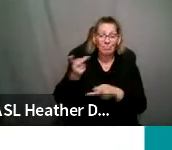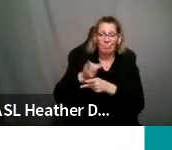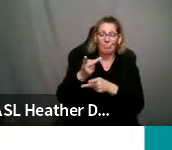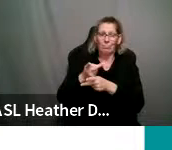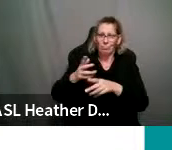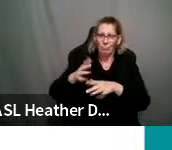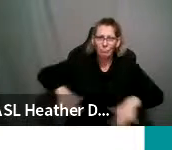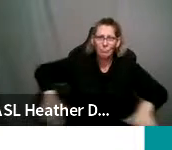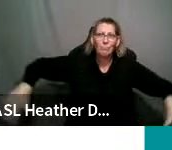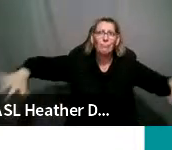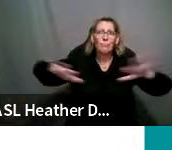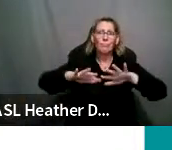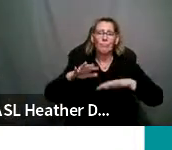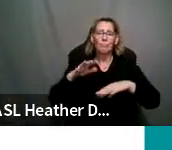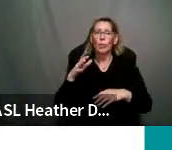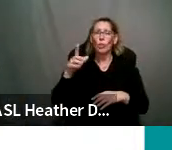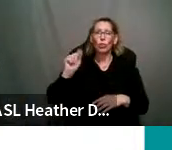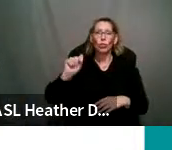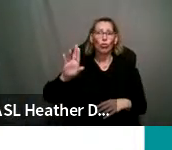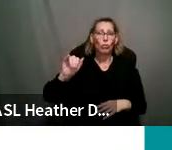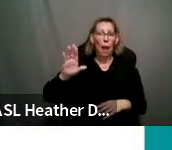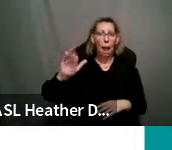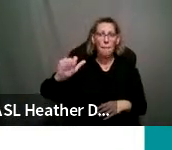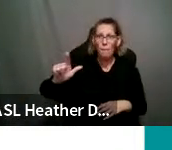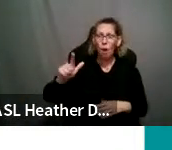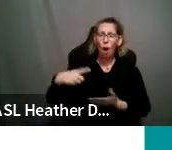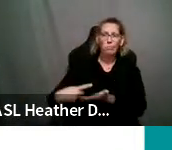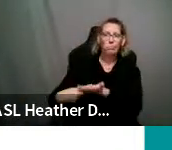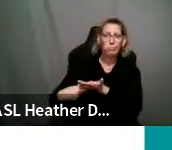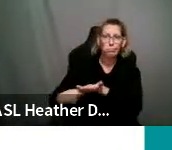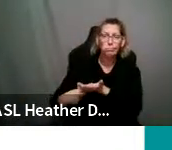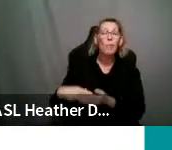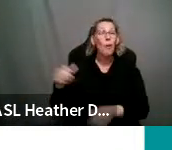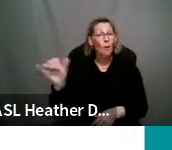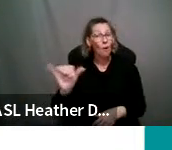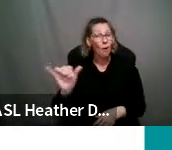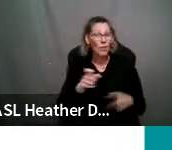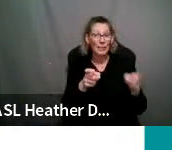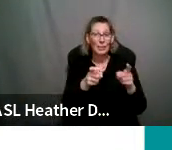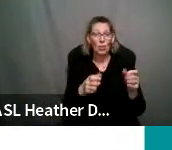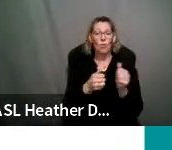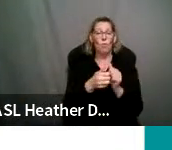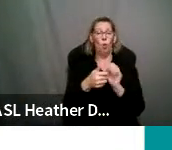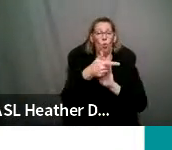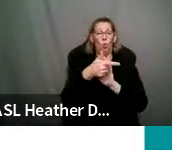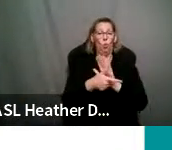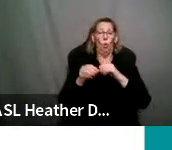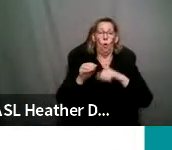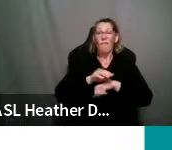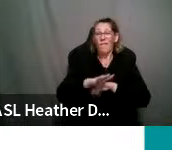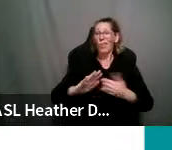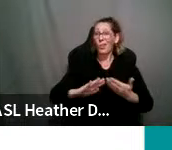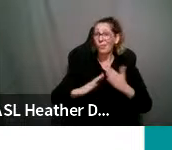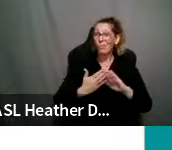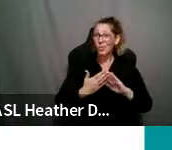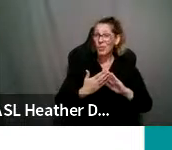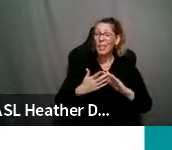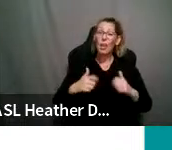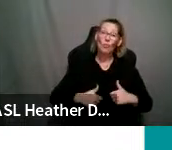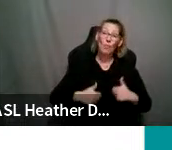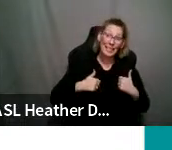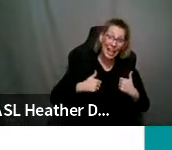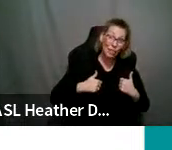archaeological resources, and tribal consultations. And it also deals with a number of laws that affect communities, like residential and